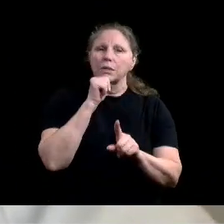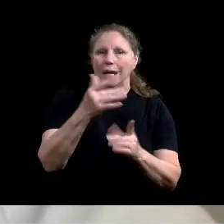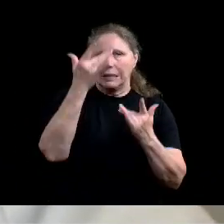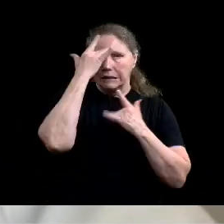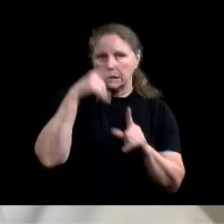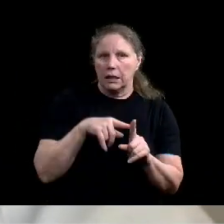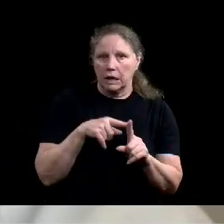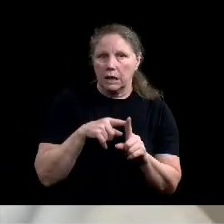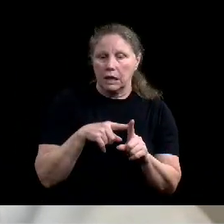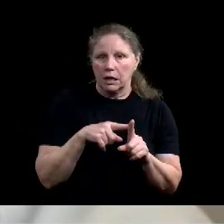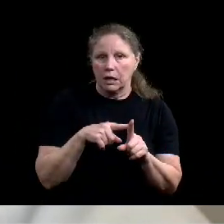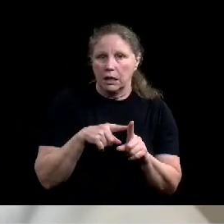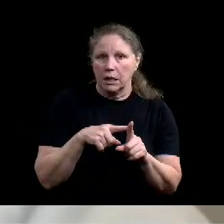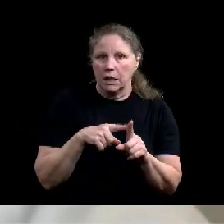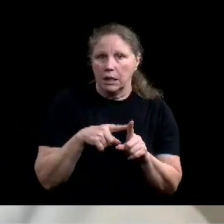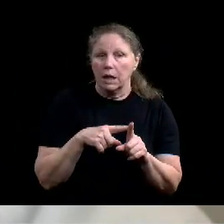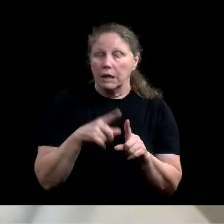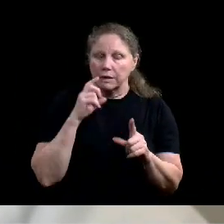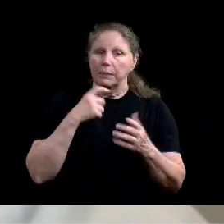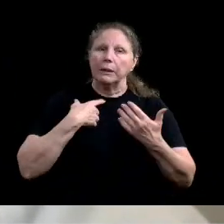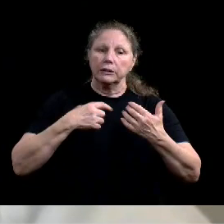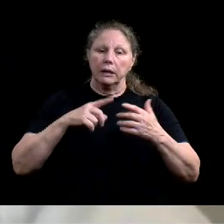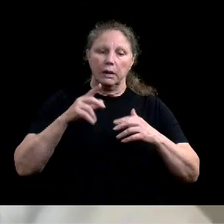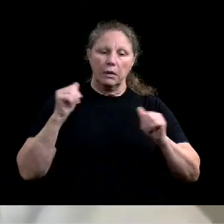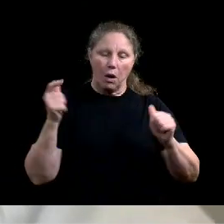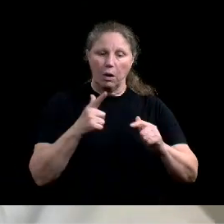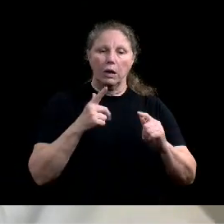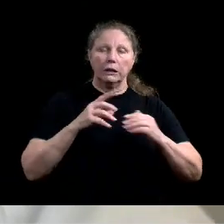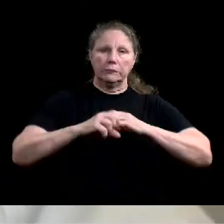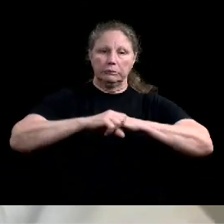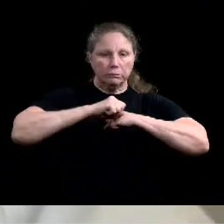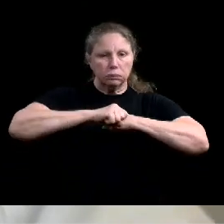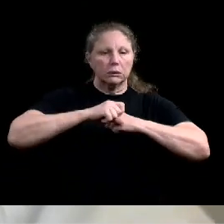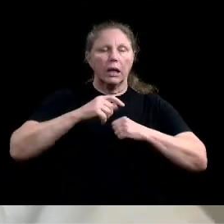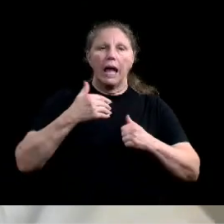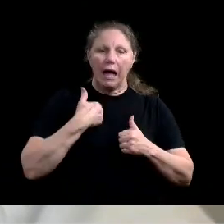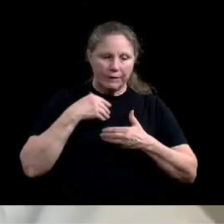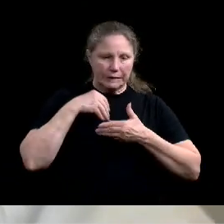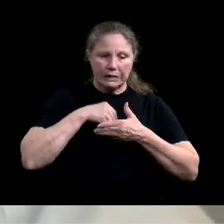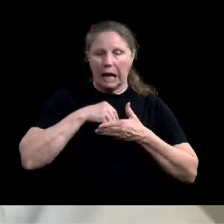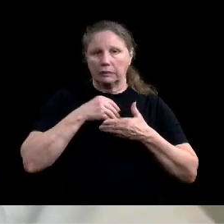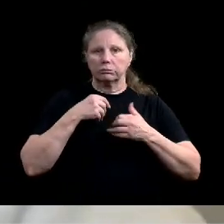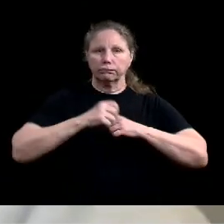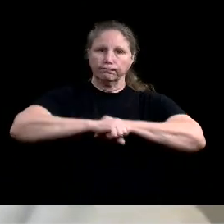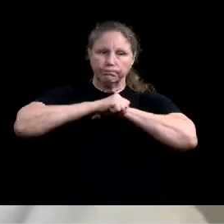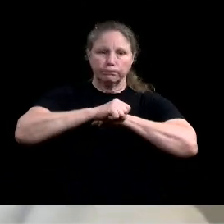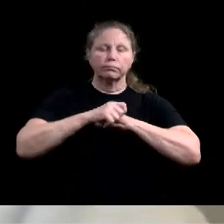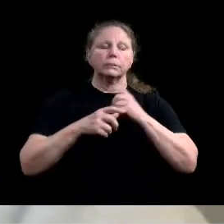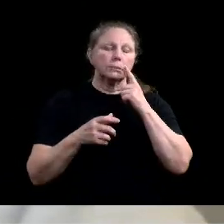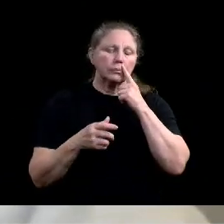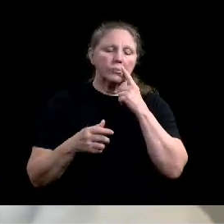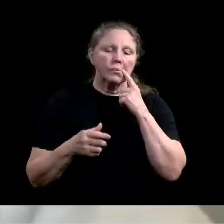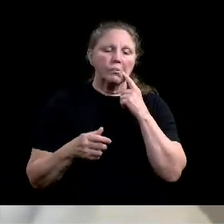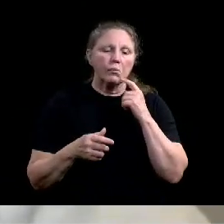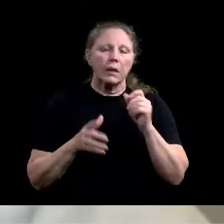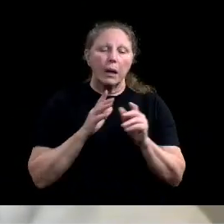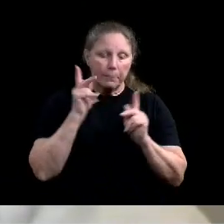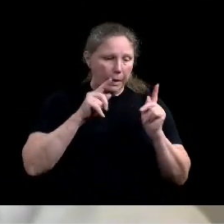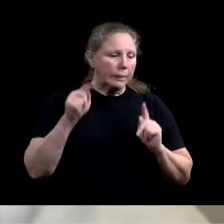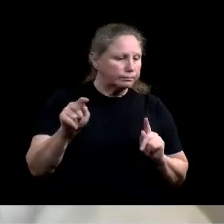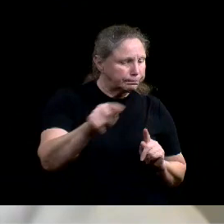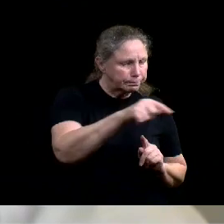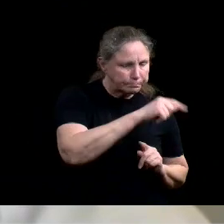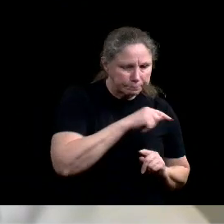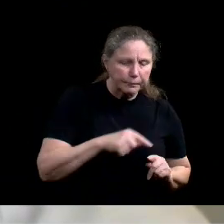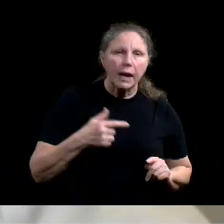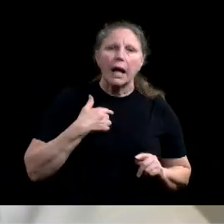to the pathogen, the infectious pathogen, in this case, a virus. There are enough people in the community that have immunity that the